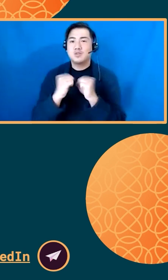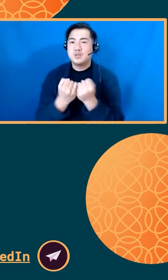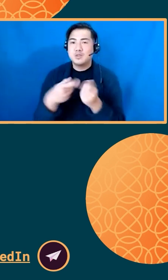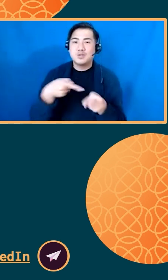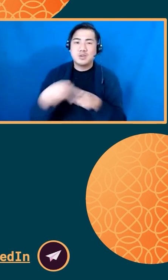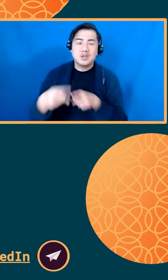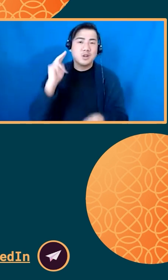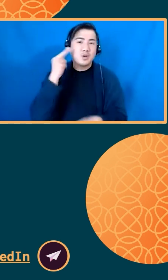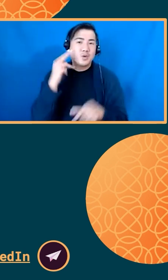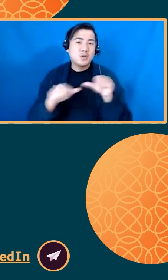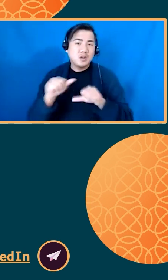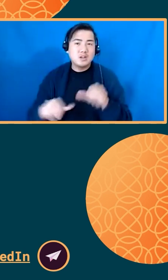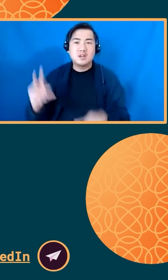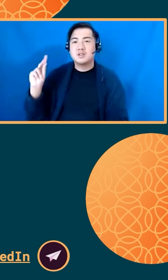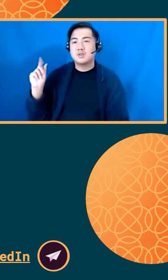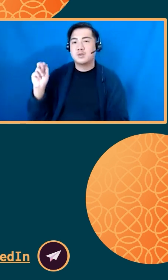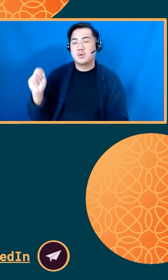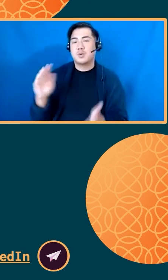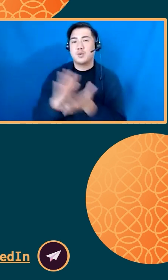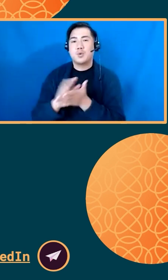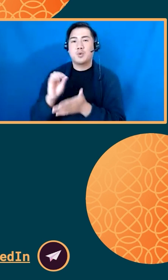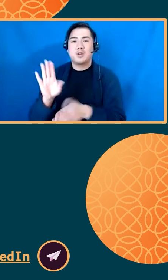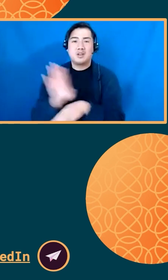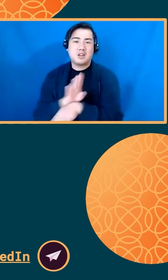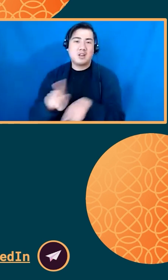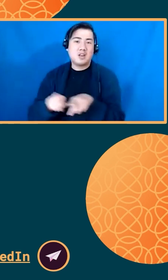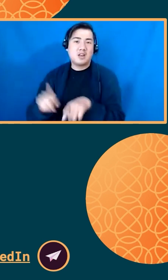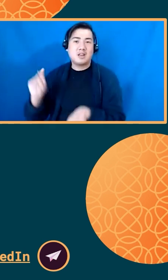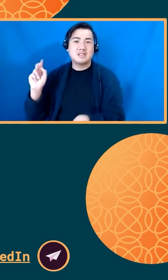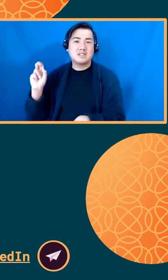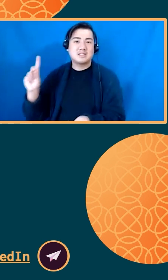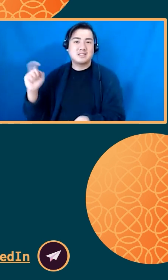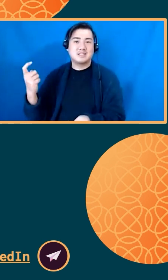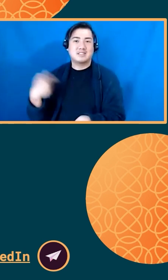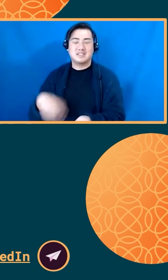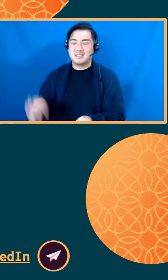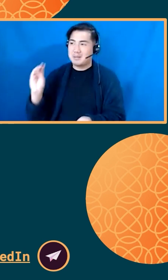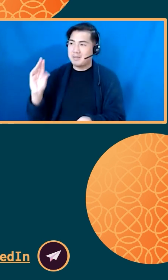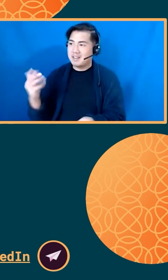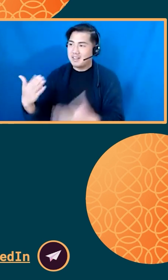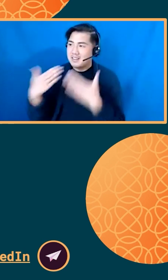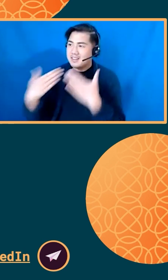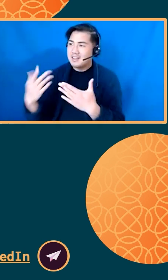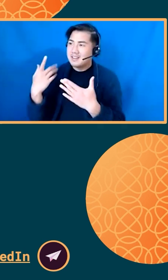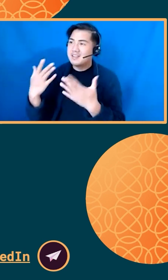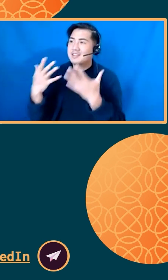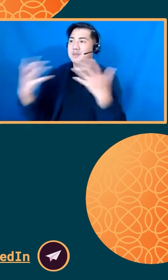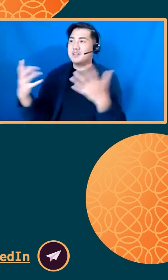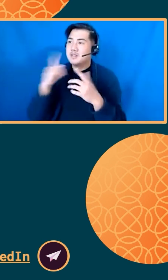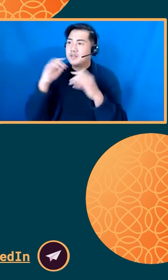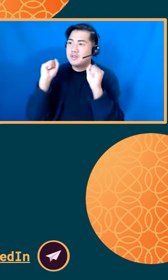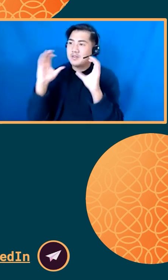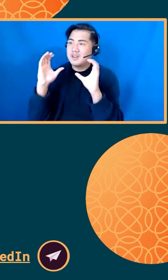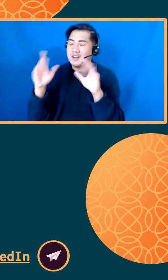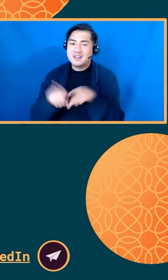Creativity, Darden School of Business, and TEDx. Micah, thank you so much for staying awake and joining